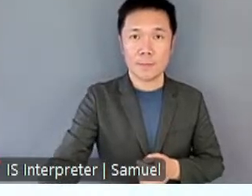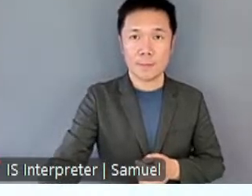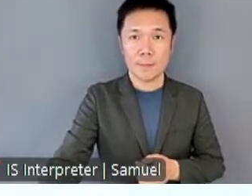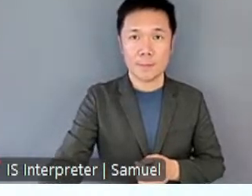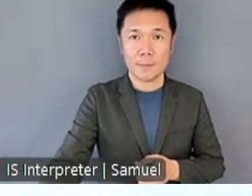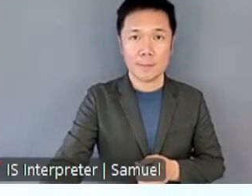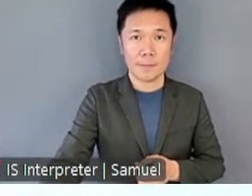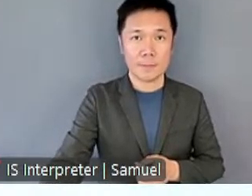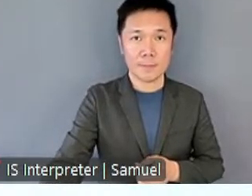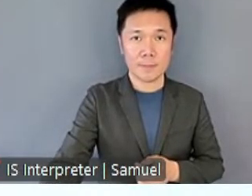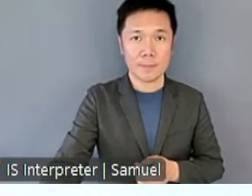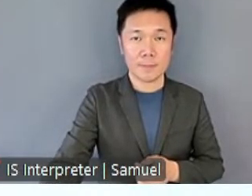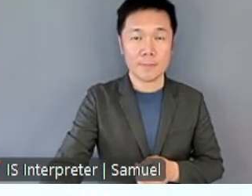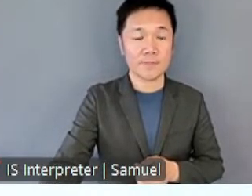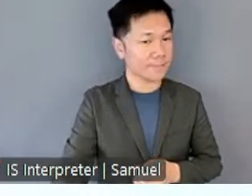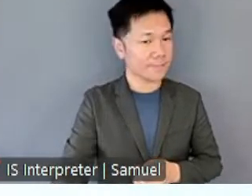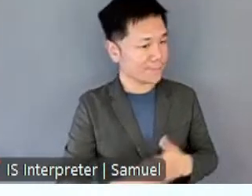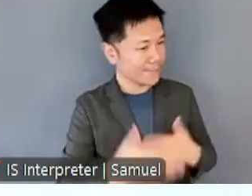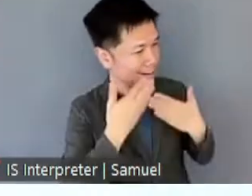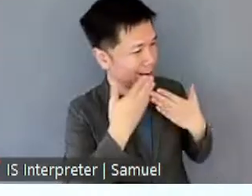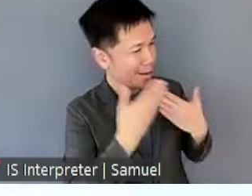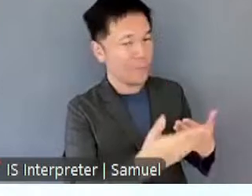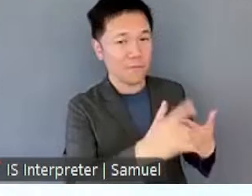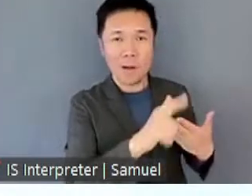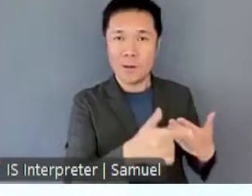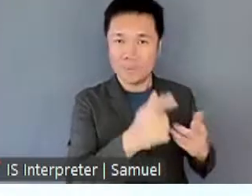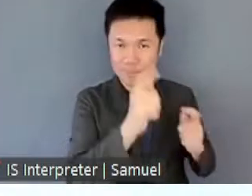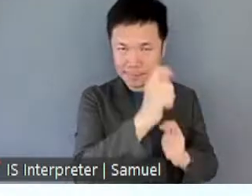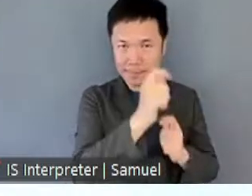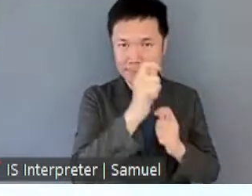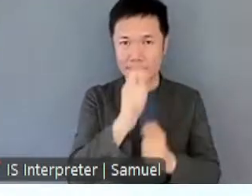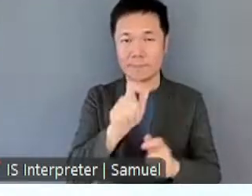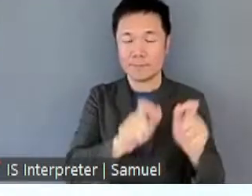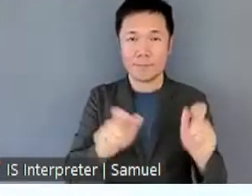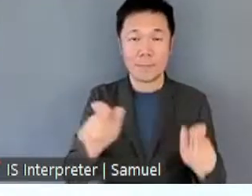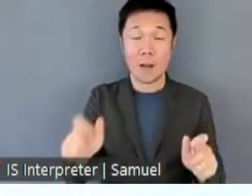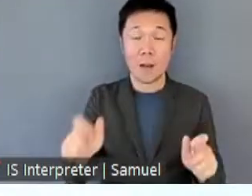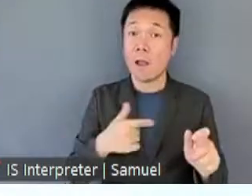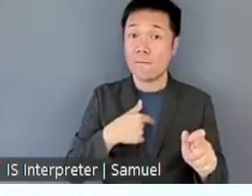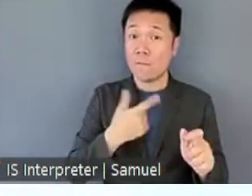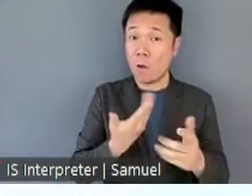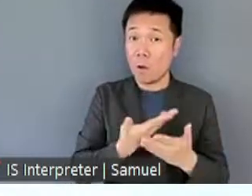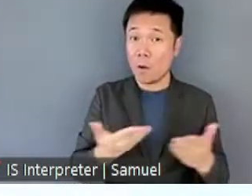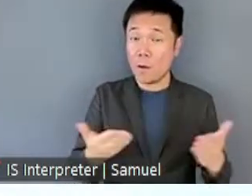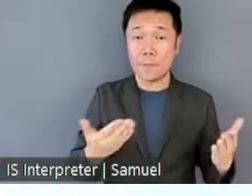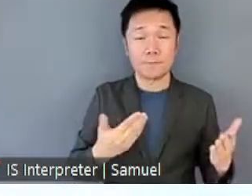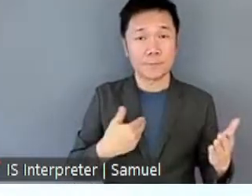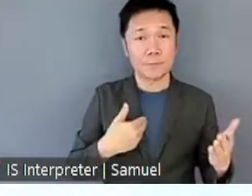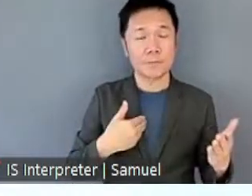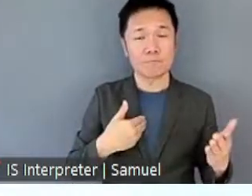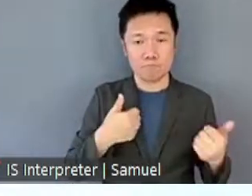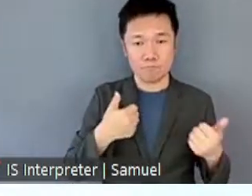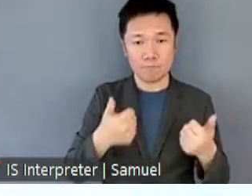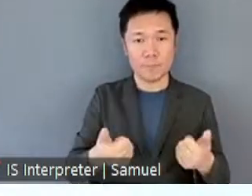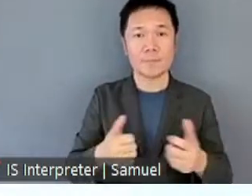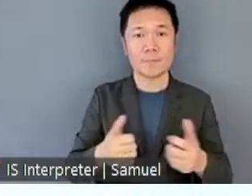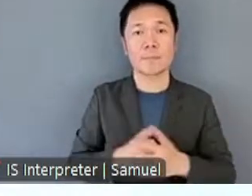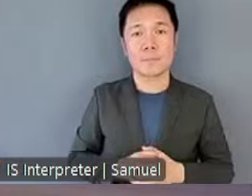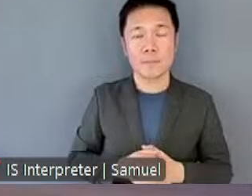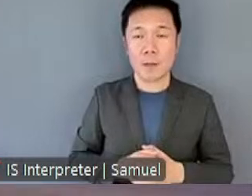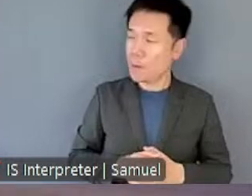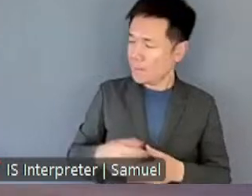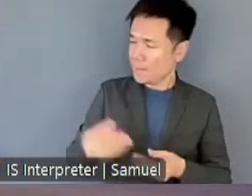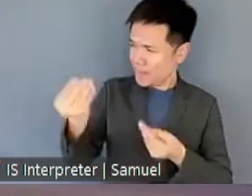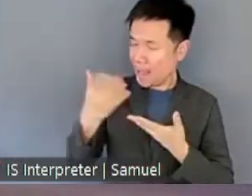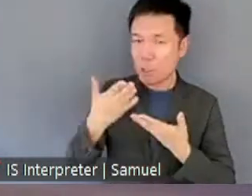Madam Chair, distinguished guests, delegates, and honorable colleagues. It's a great honor